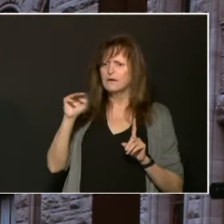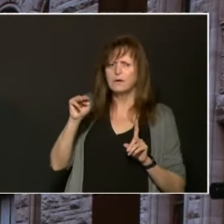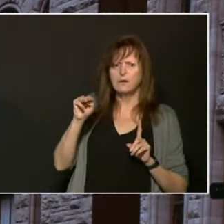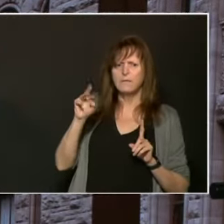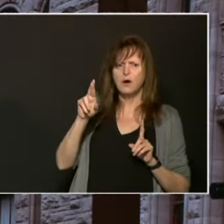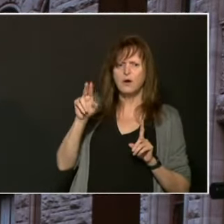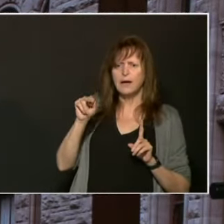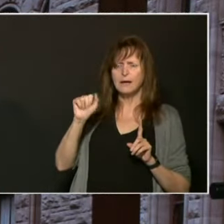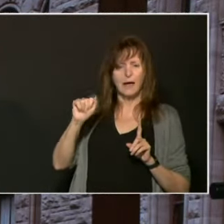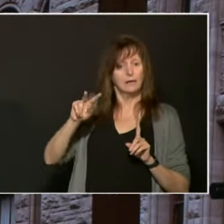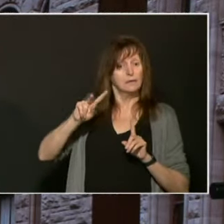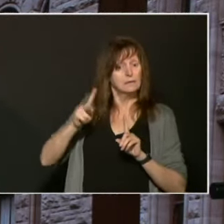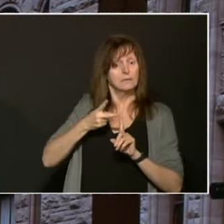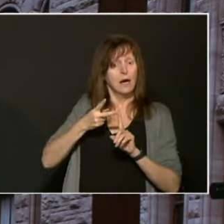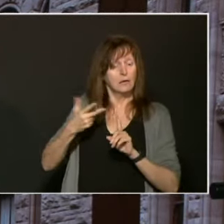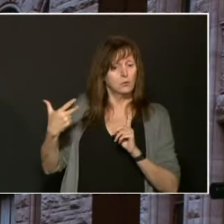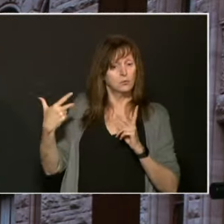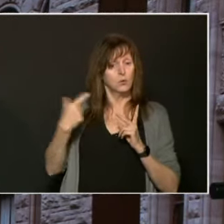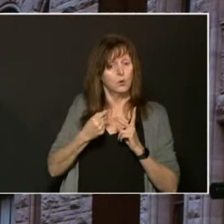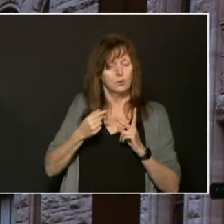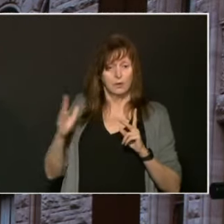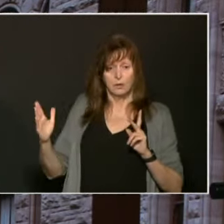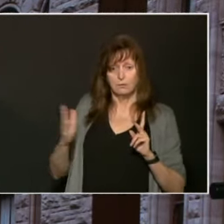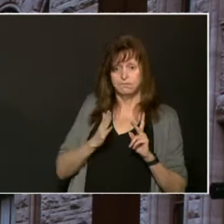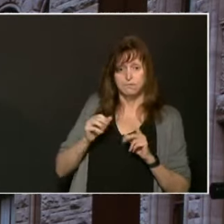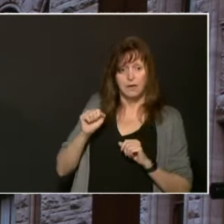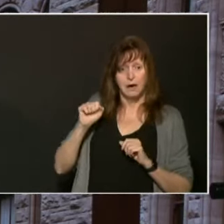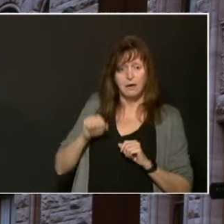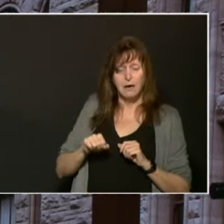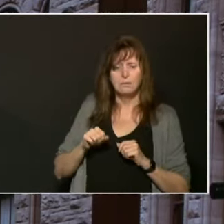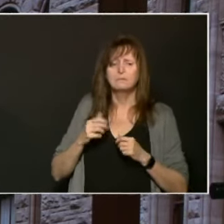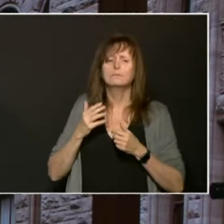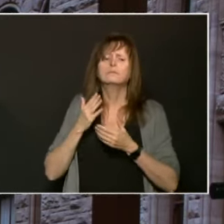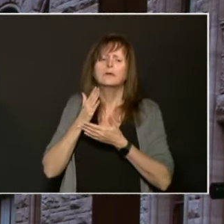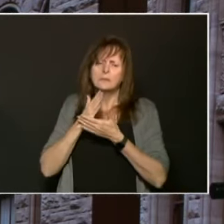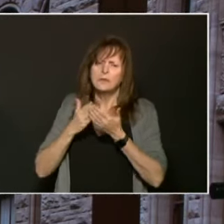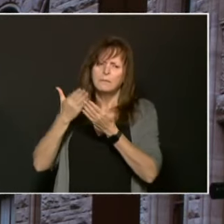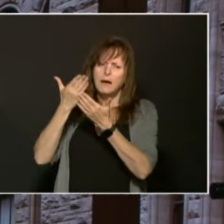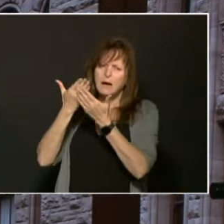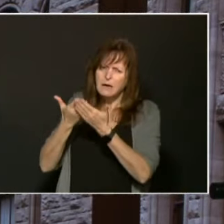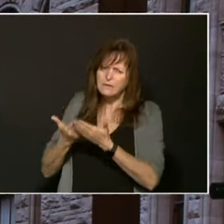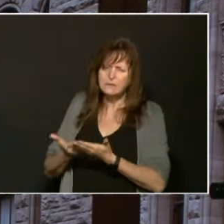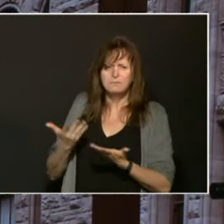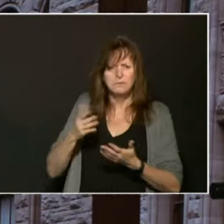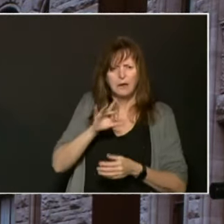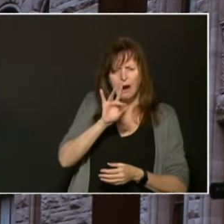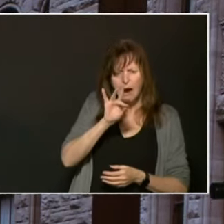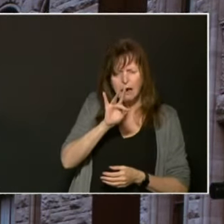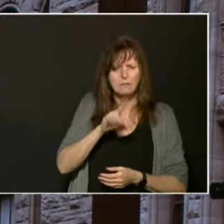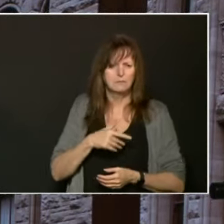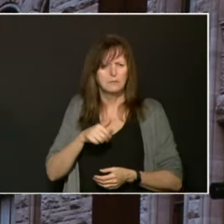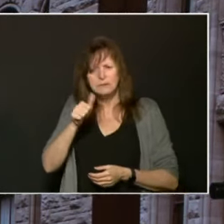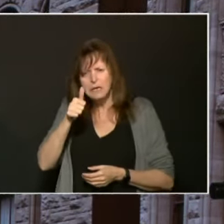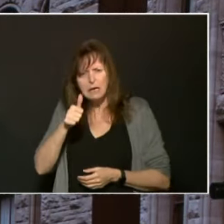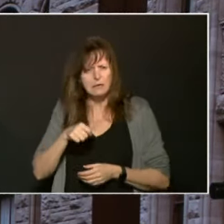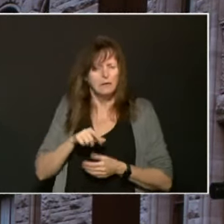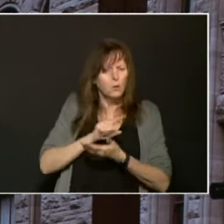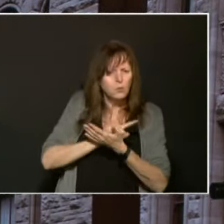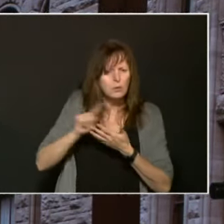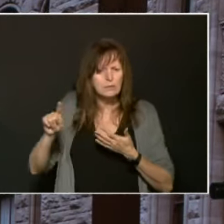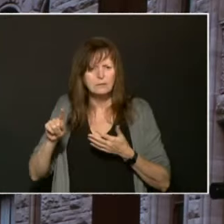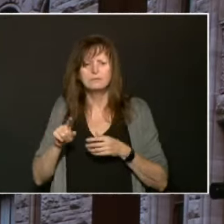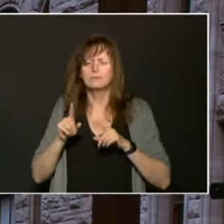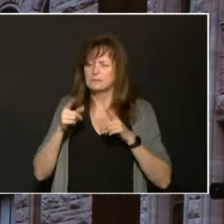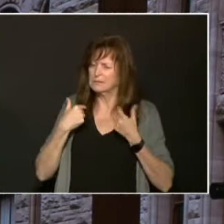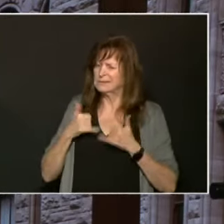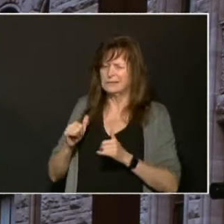with 8-week interval, 10.5-week interval, and so on. So we're very actively looking now at the data with Public